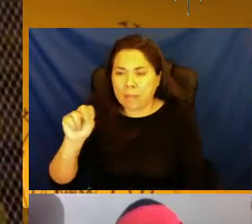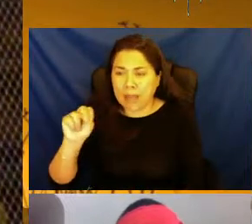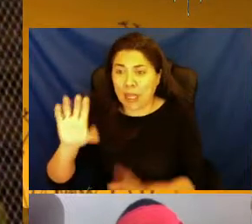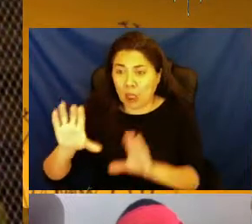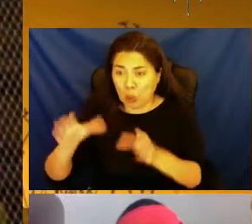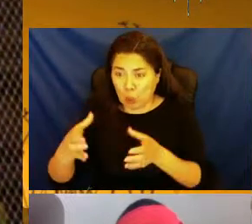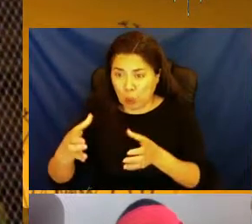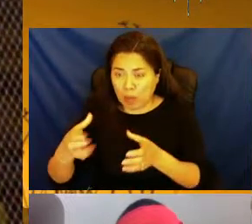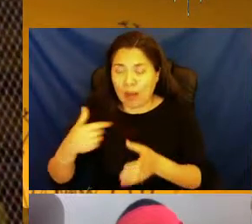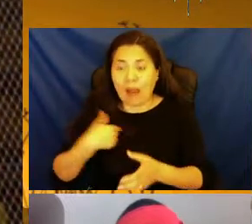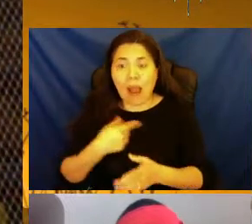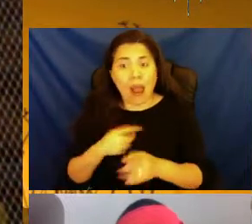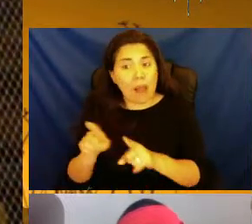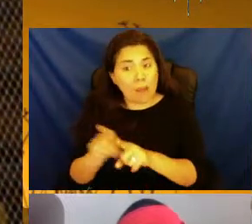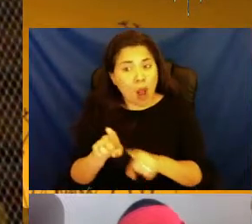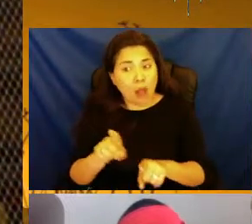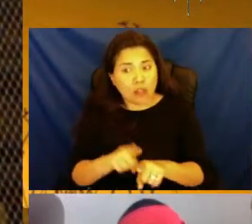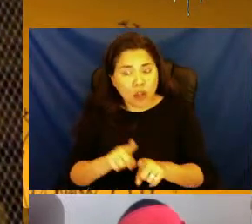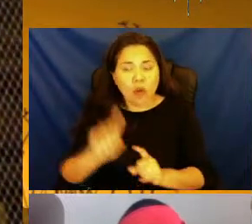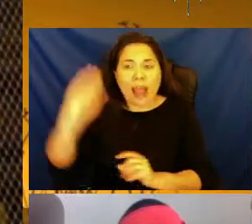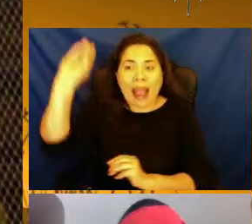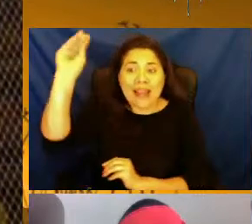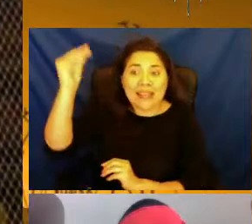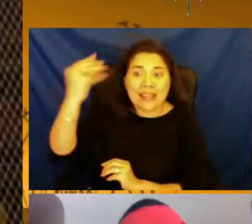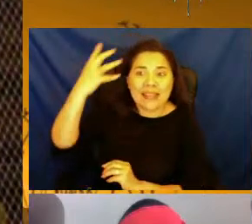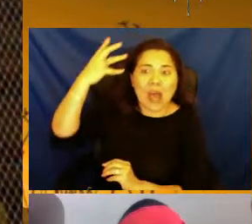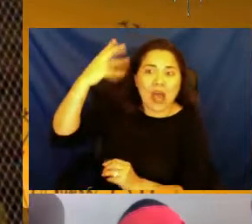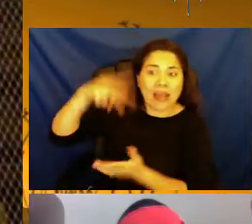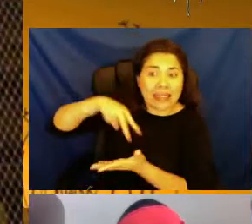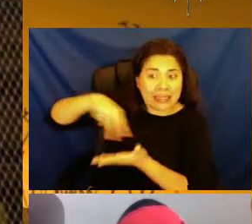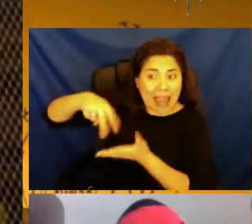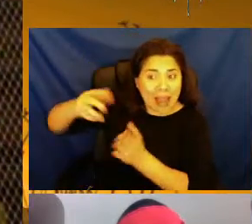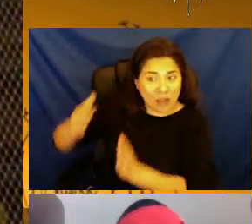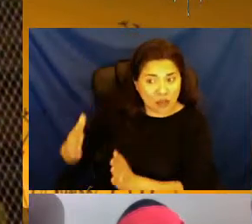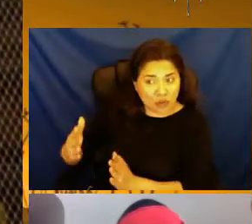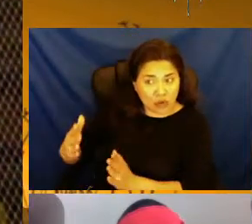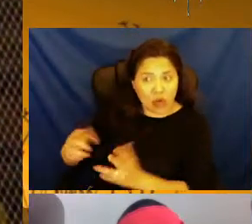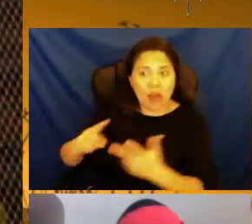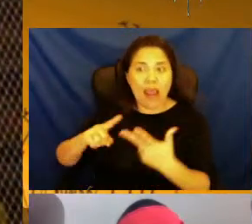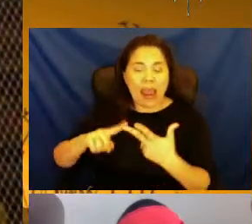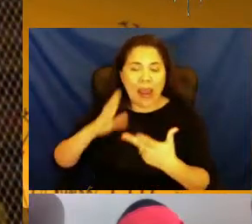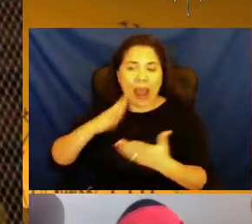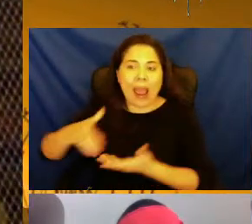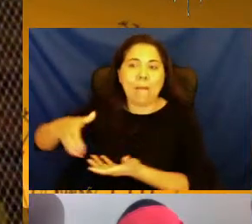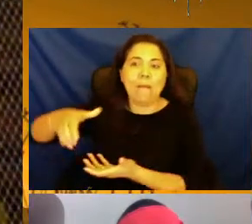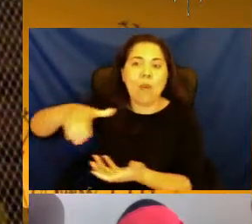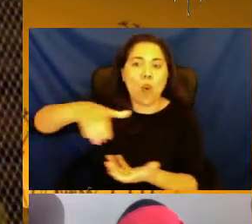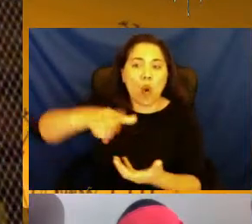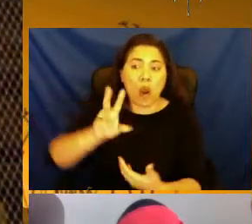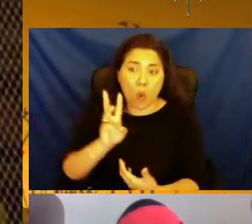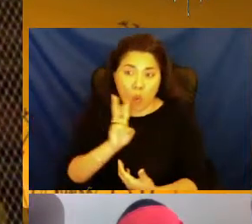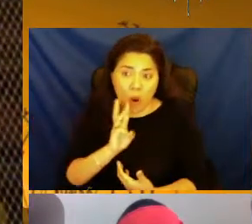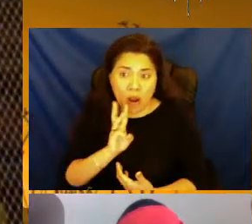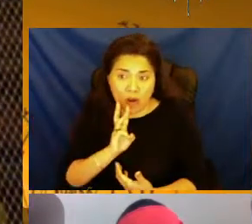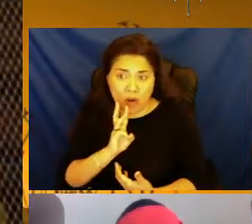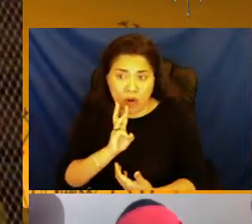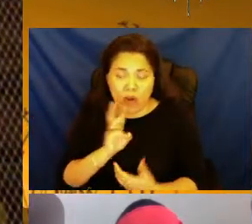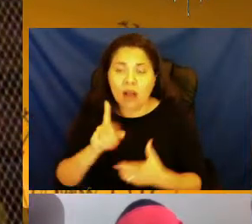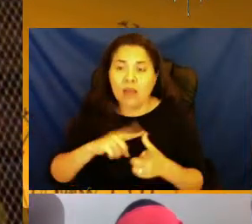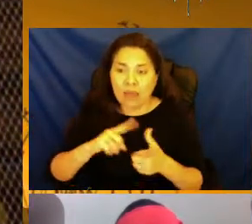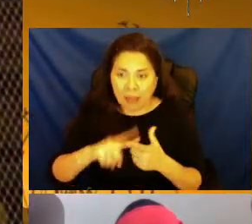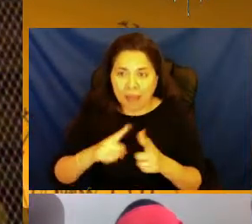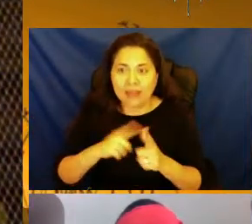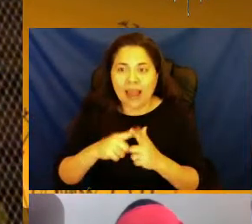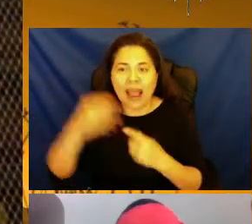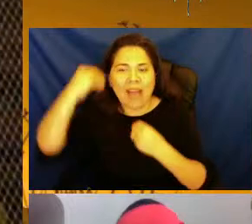I'm also a sun dancer, and I also pour water, which means that I run sweat